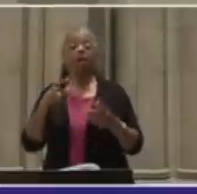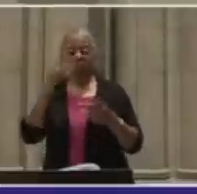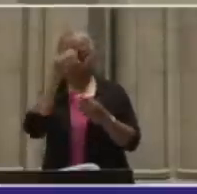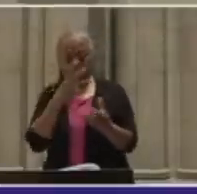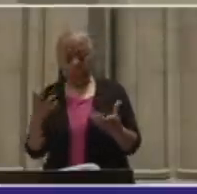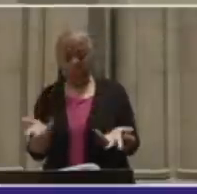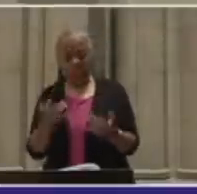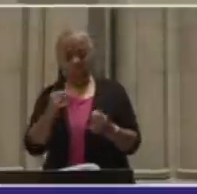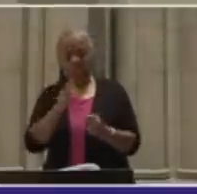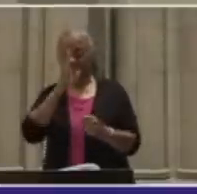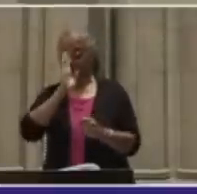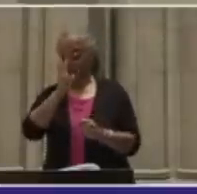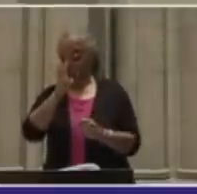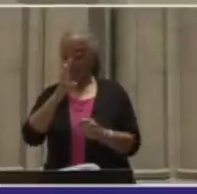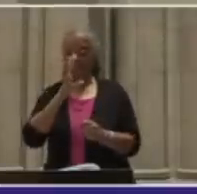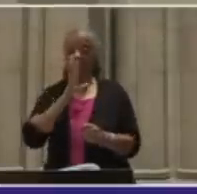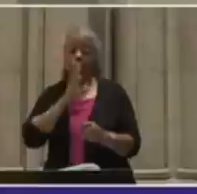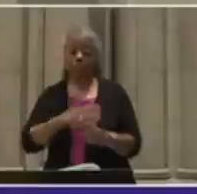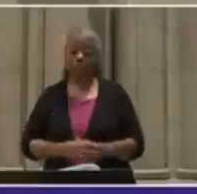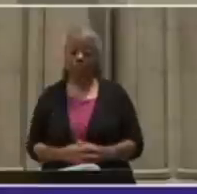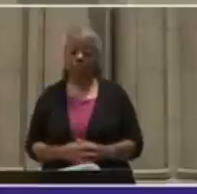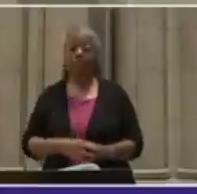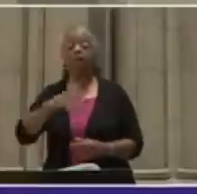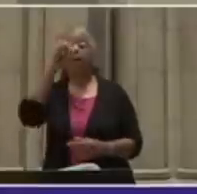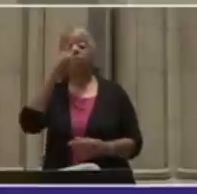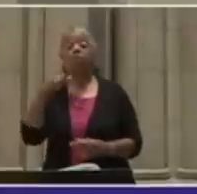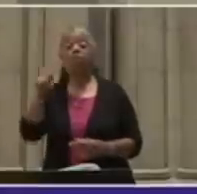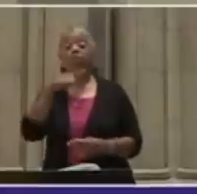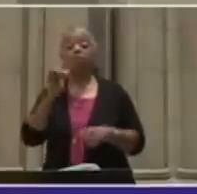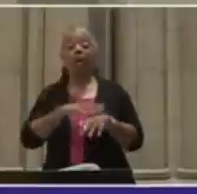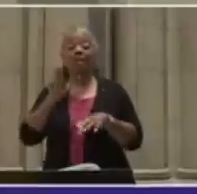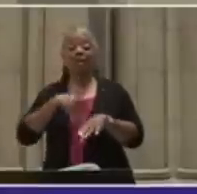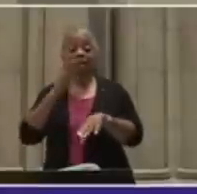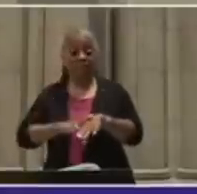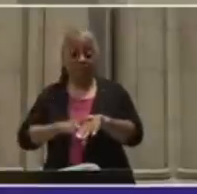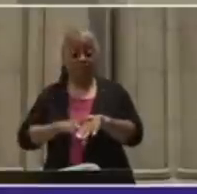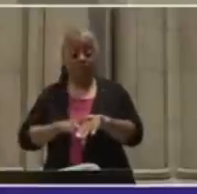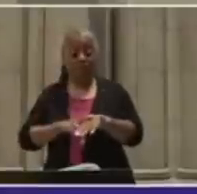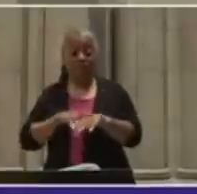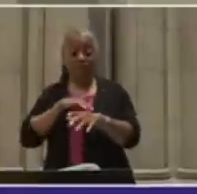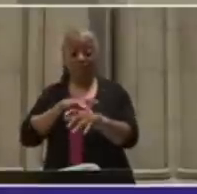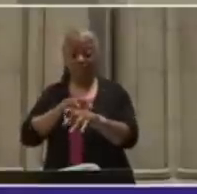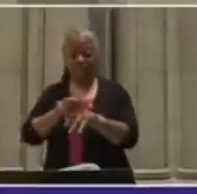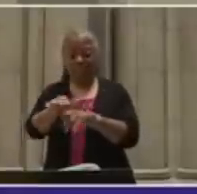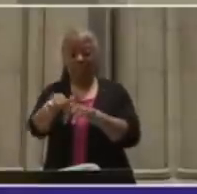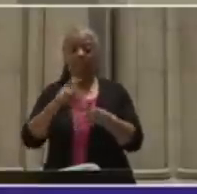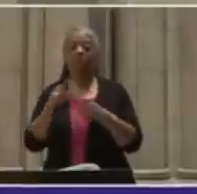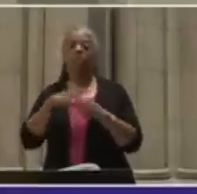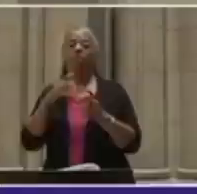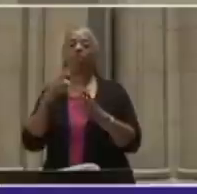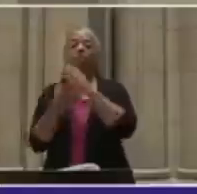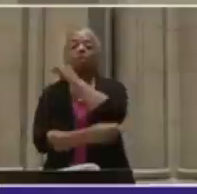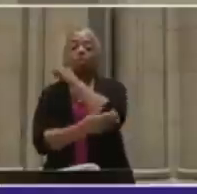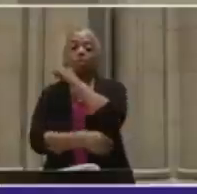is, bluntly spoken. Because you as a nation run roughshod over the poor and